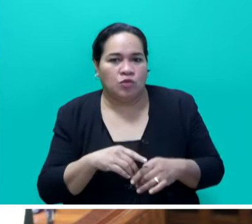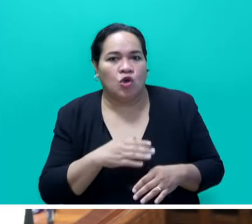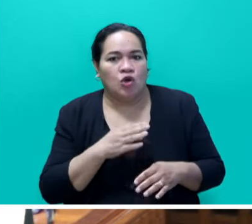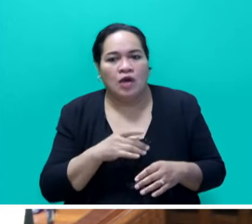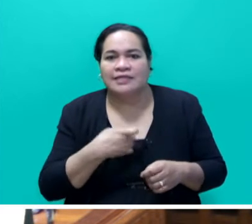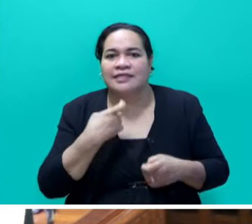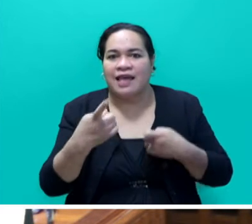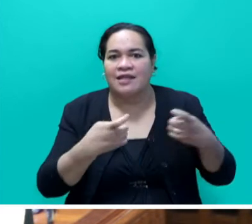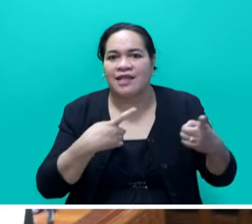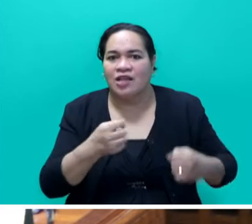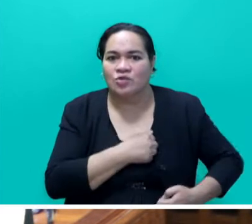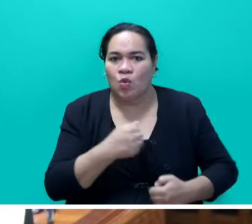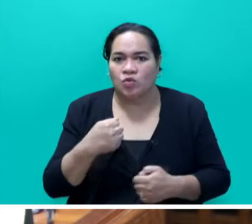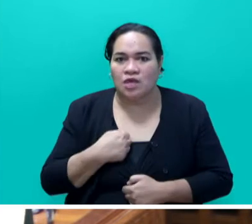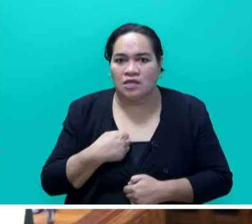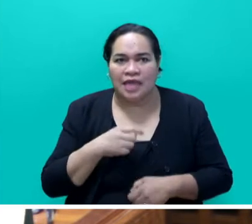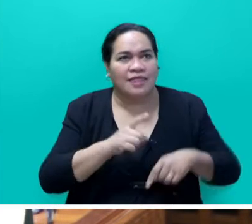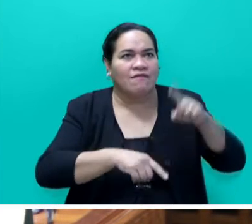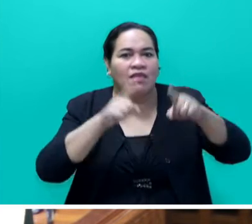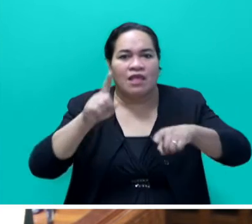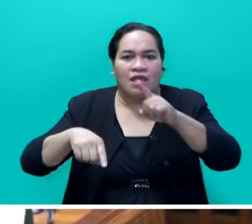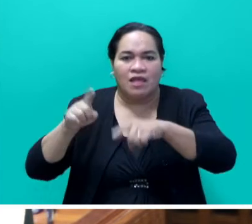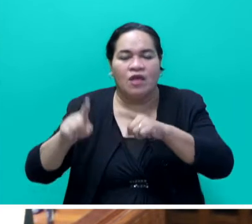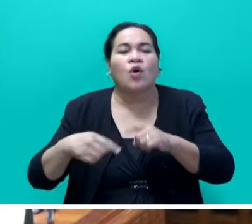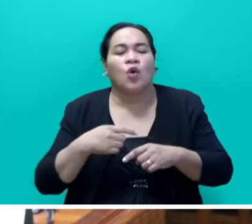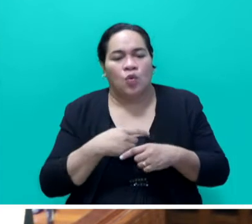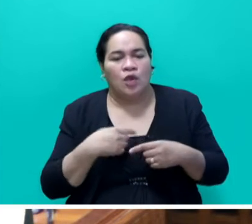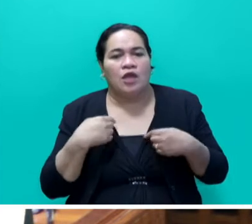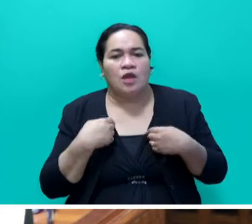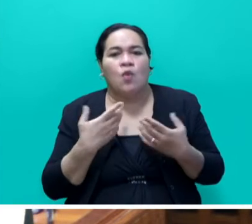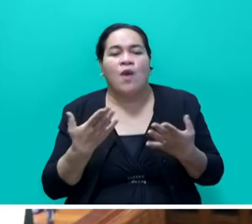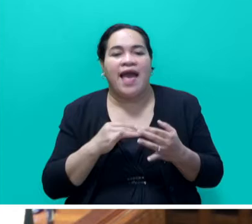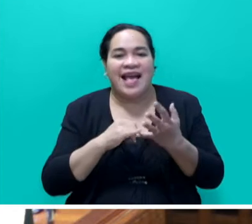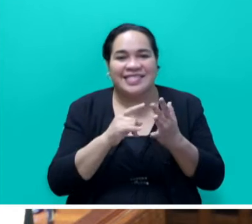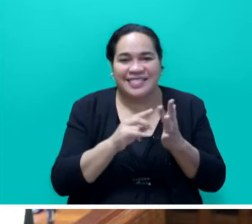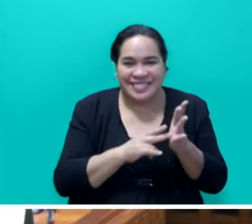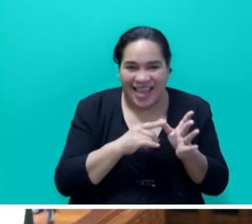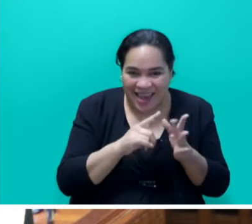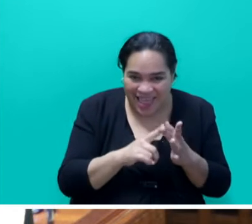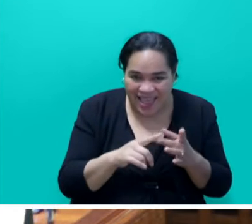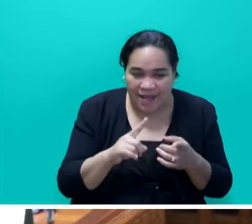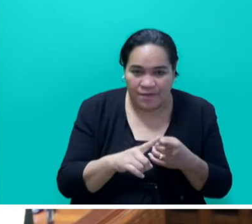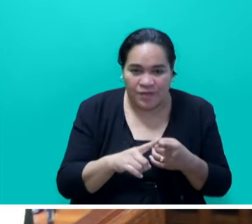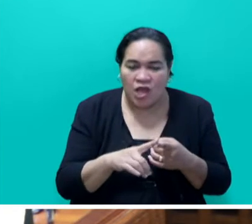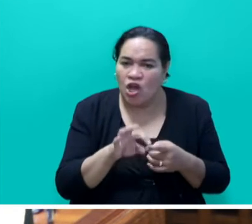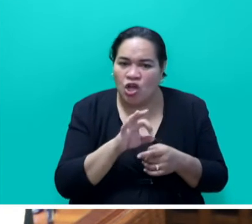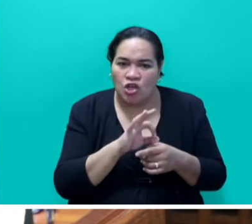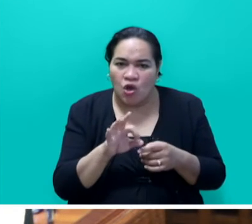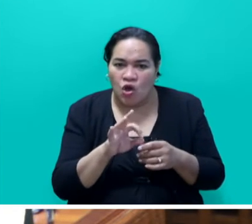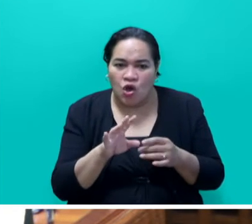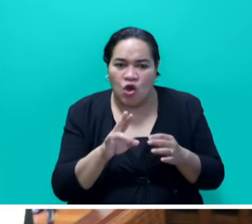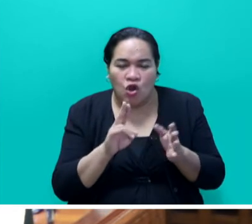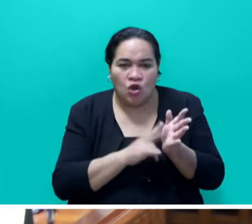We're still continuing with the multinational force and observers in Sinai, a non-UN